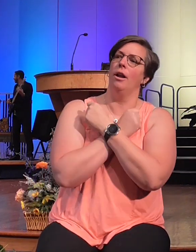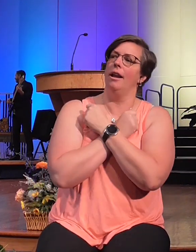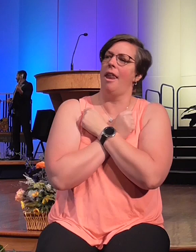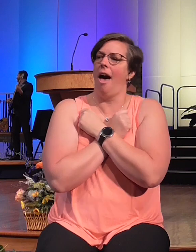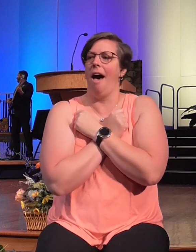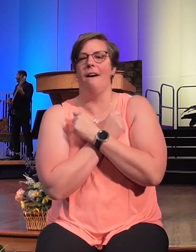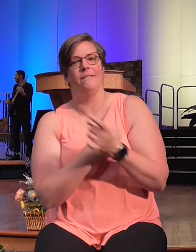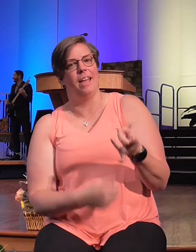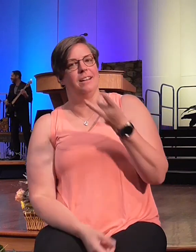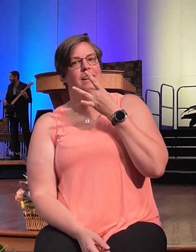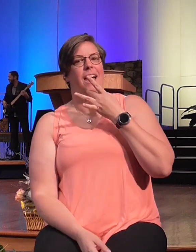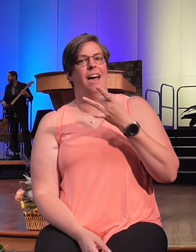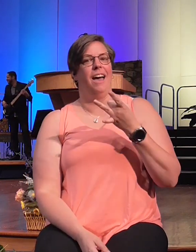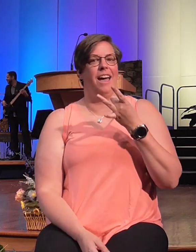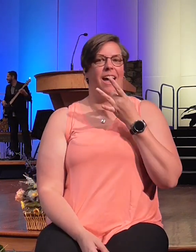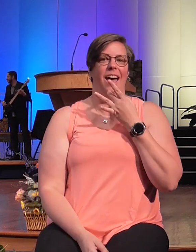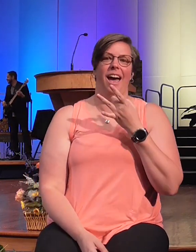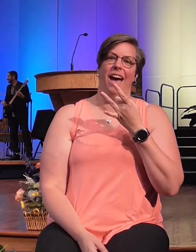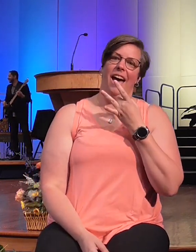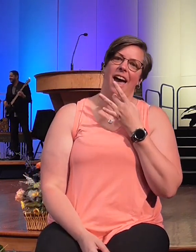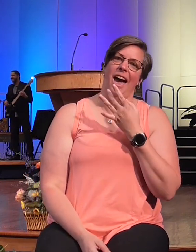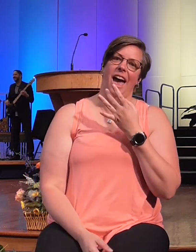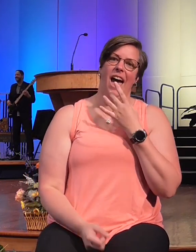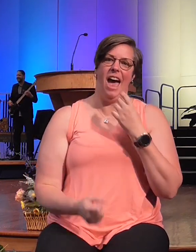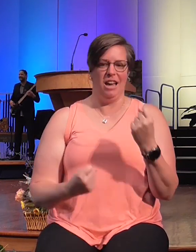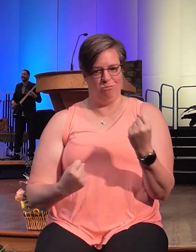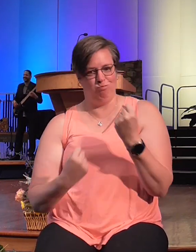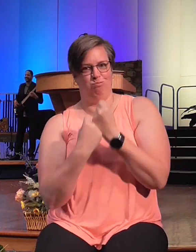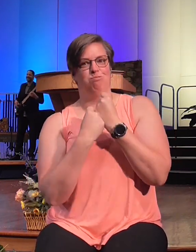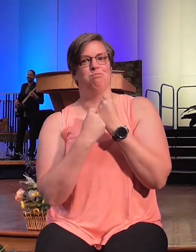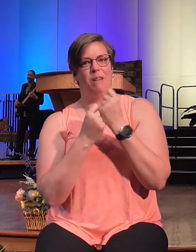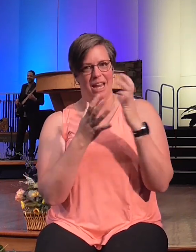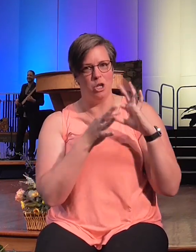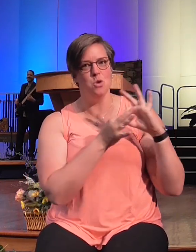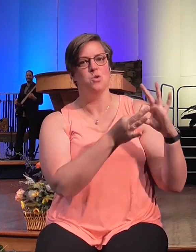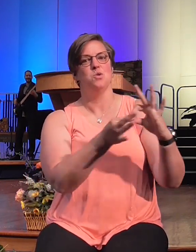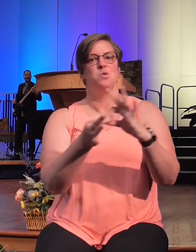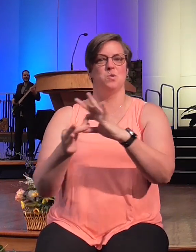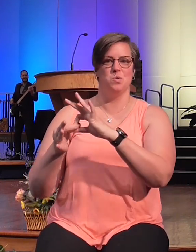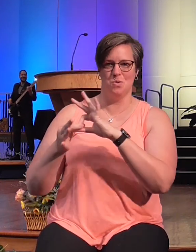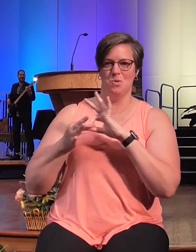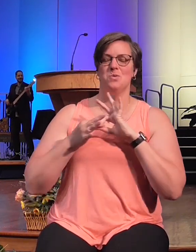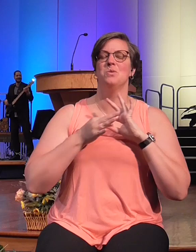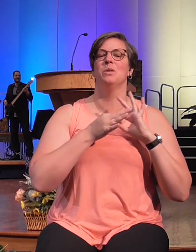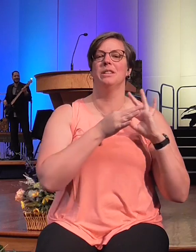Love and light, we stand in unity.